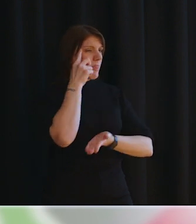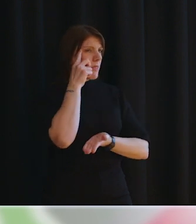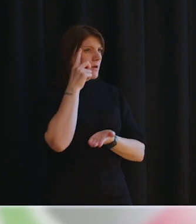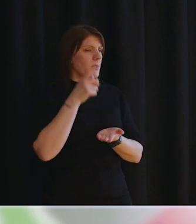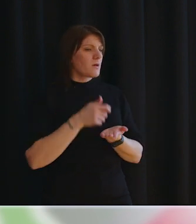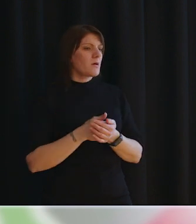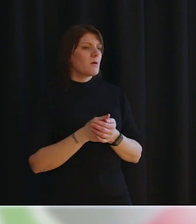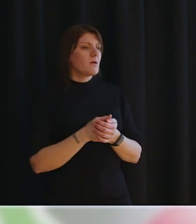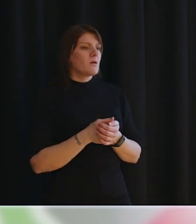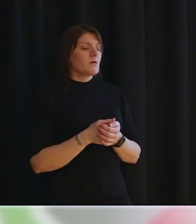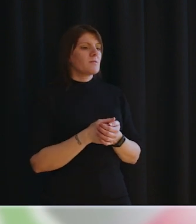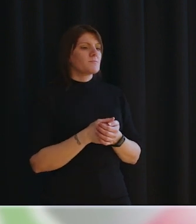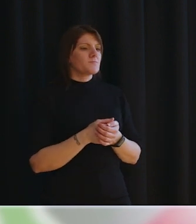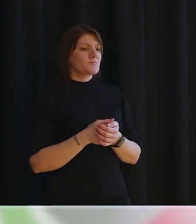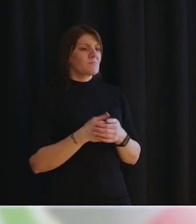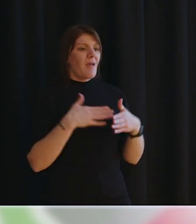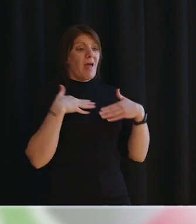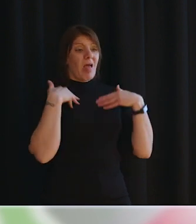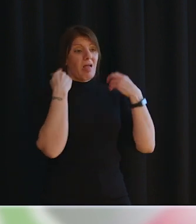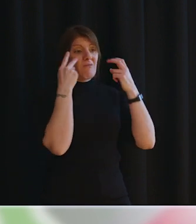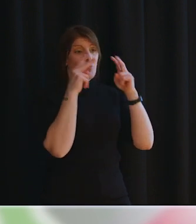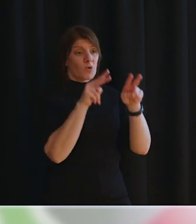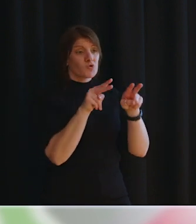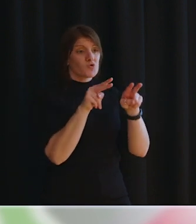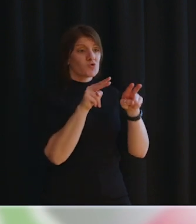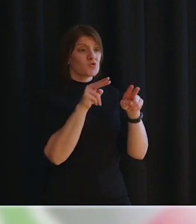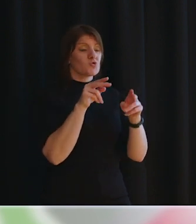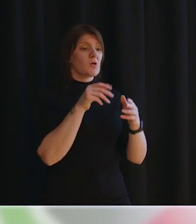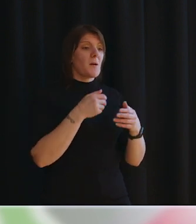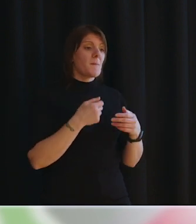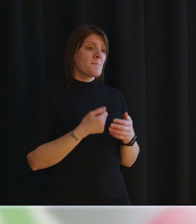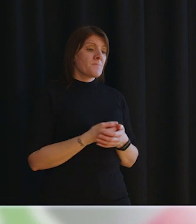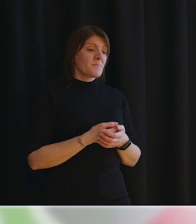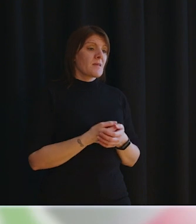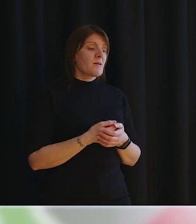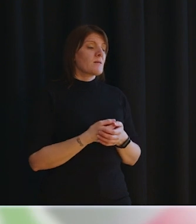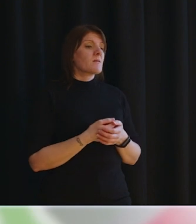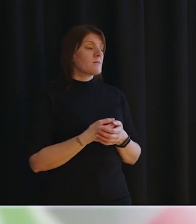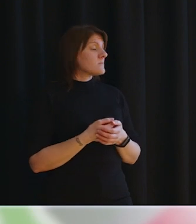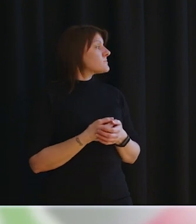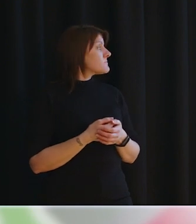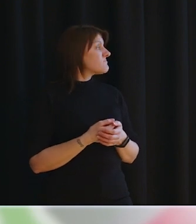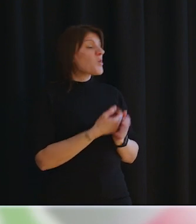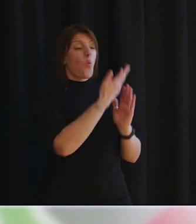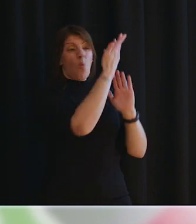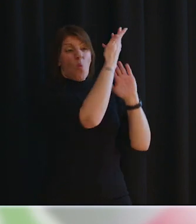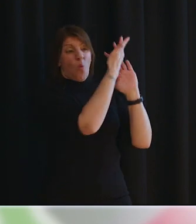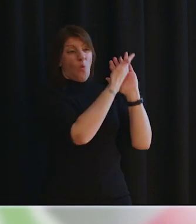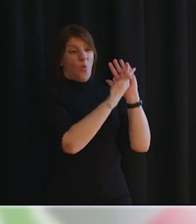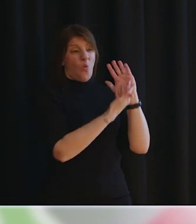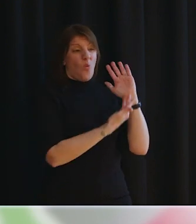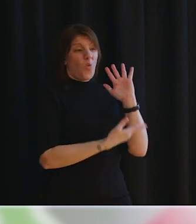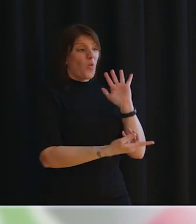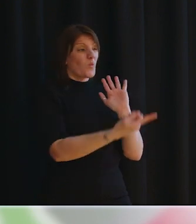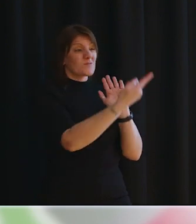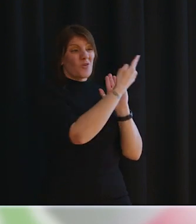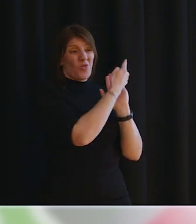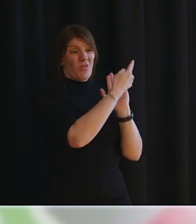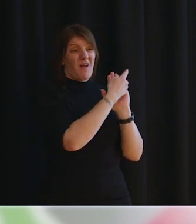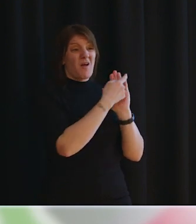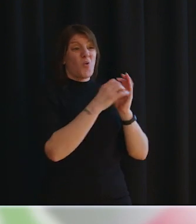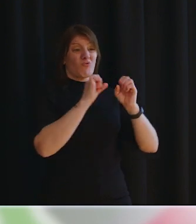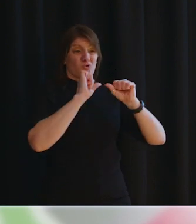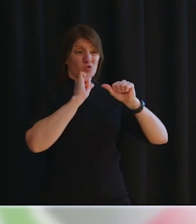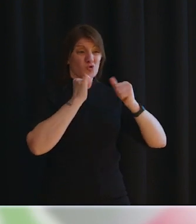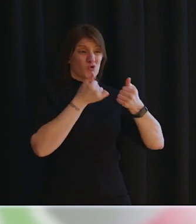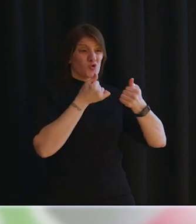There's the Youth Forums, Health Watch, and Pathfinder's Information Pack for really good examples of good practice that